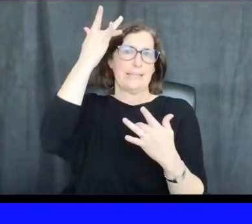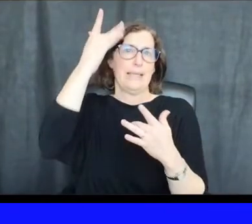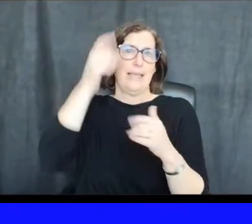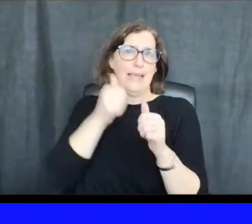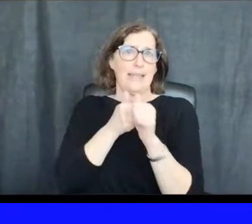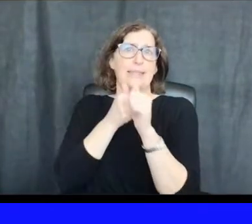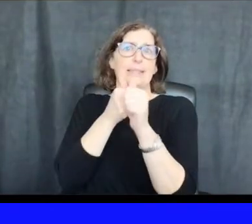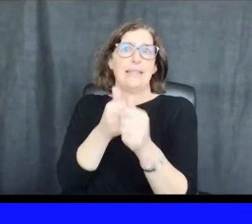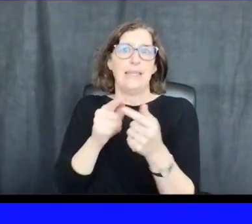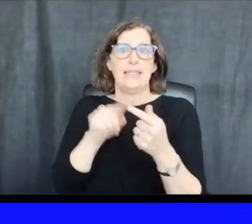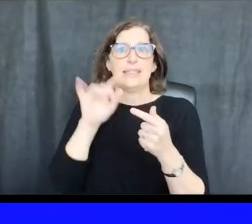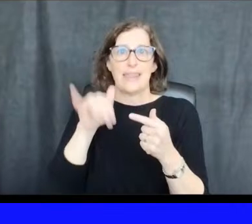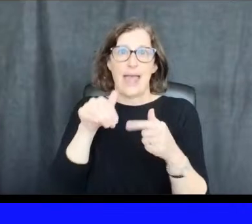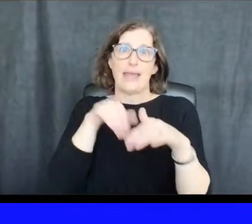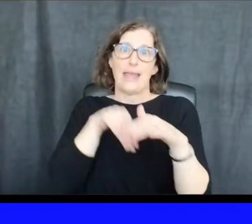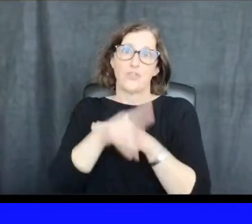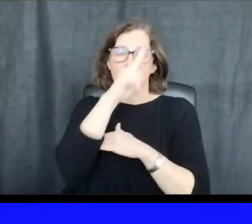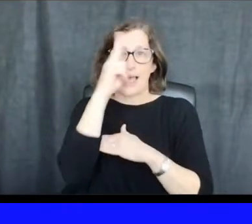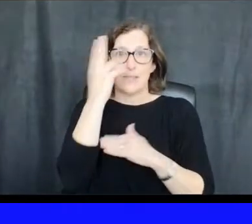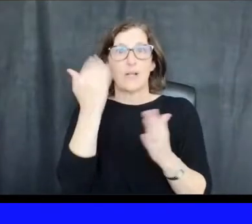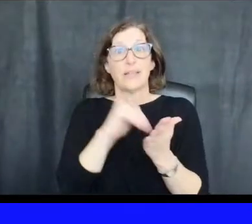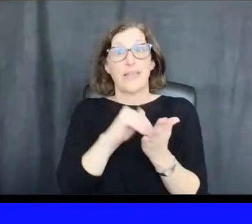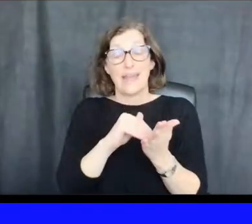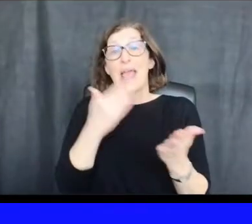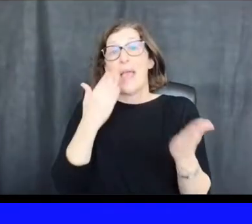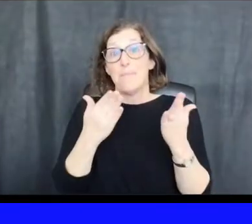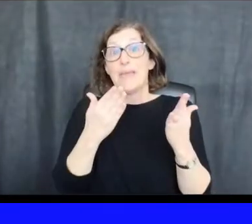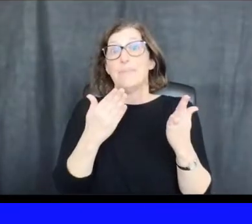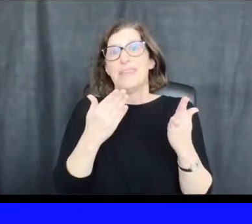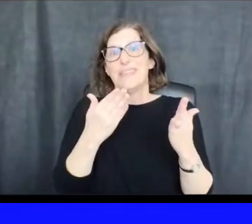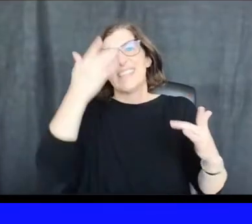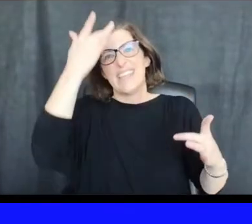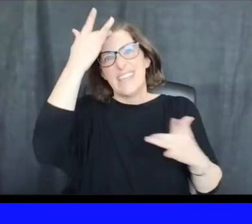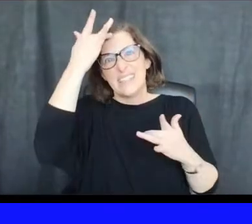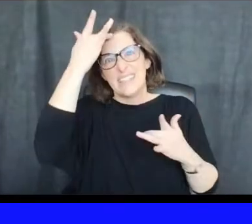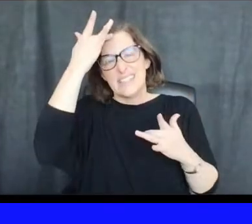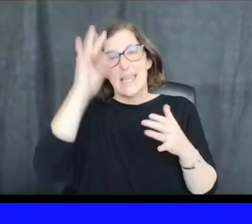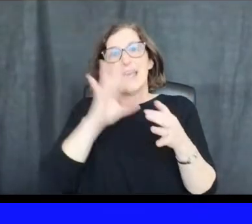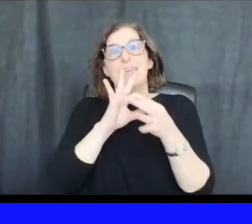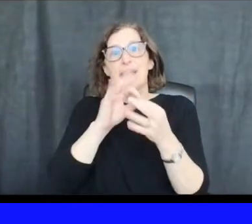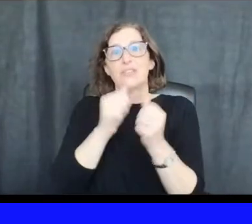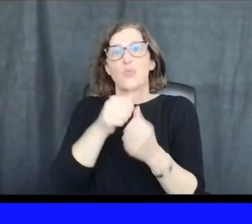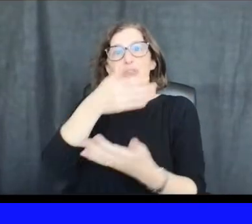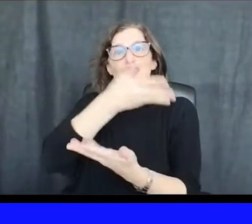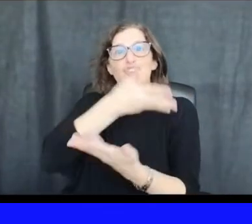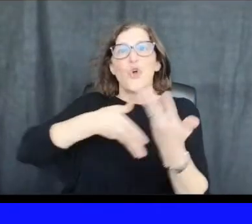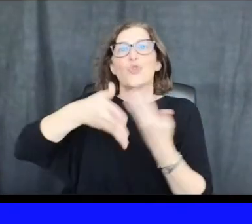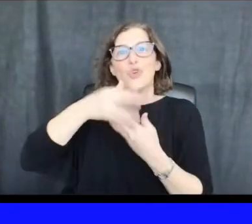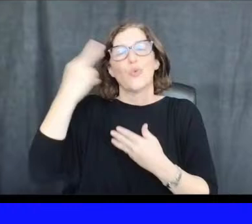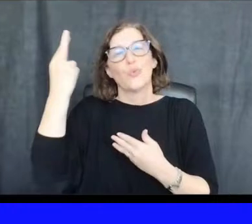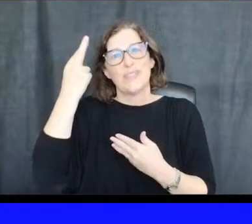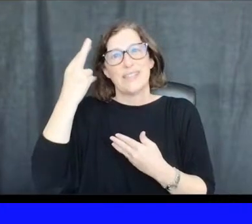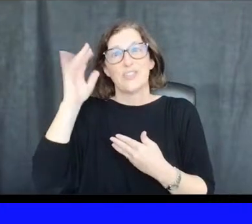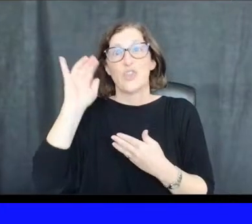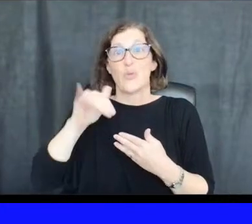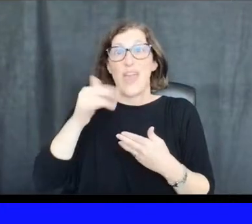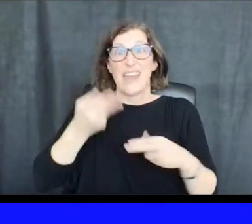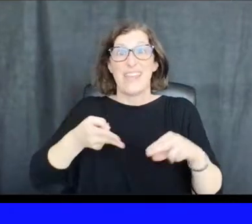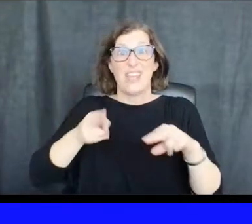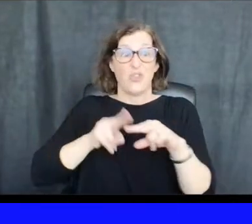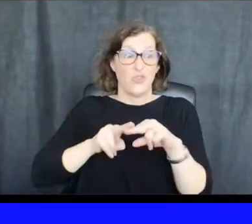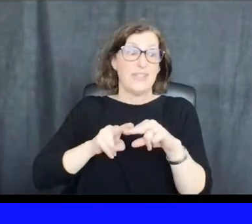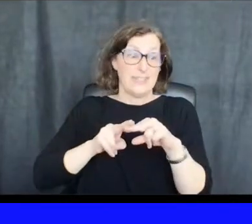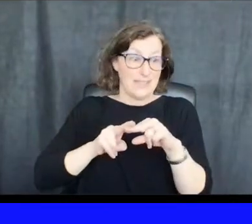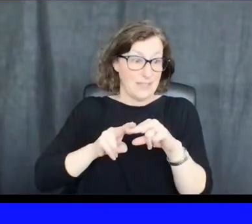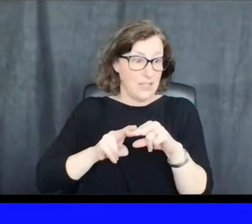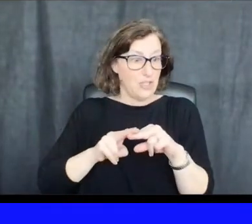earlier in previous meetings, but basically encapsulates what we think. For the large majority, the very large